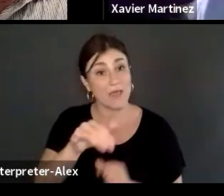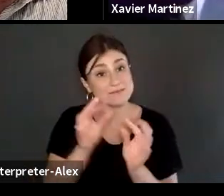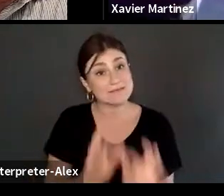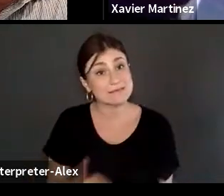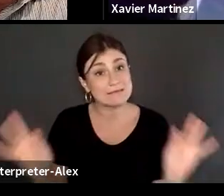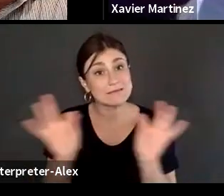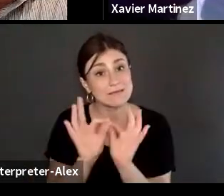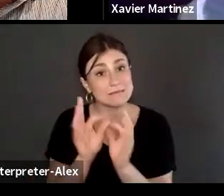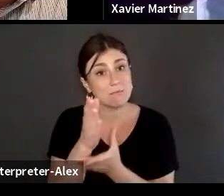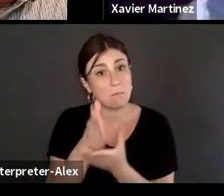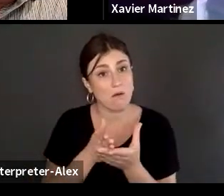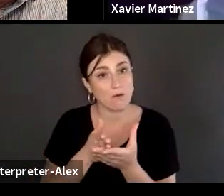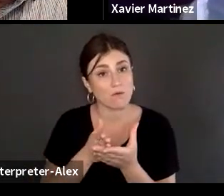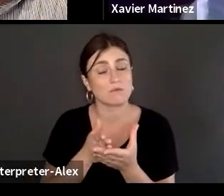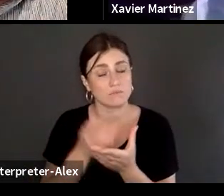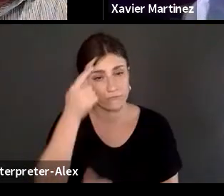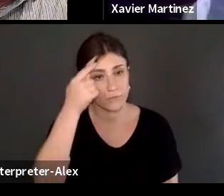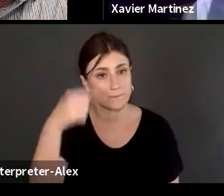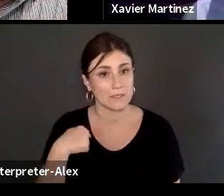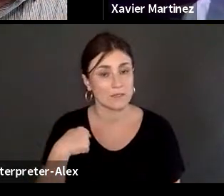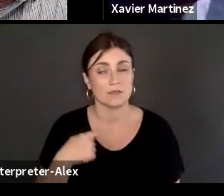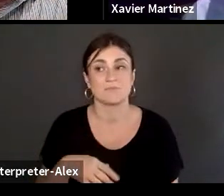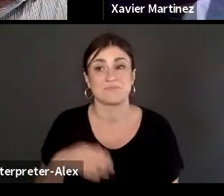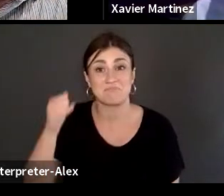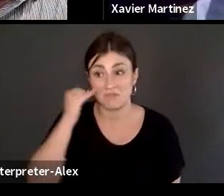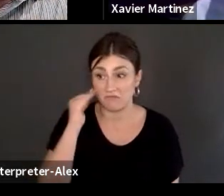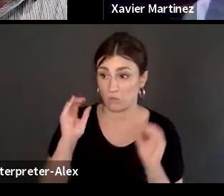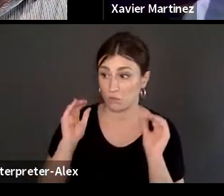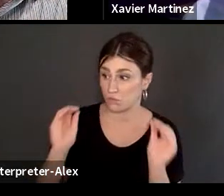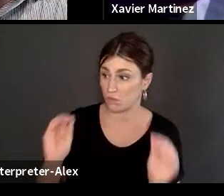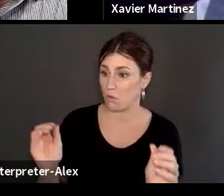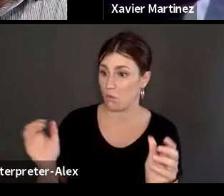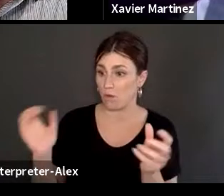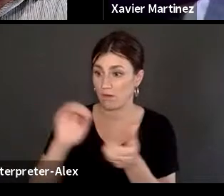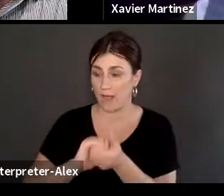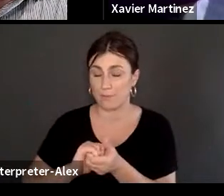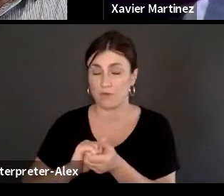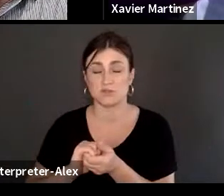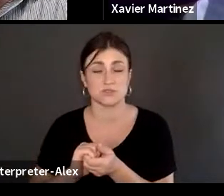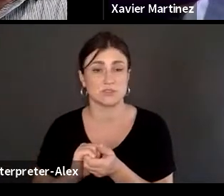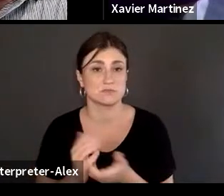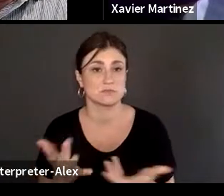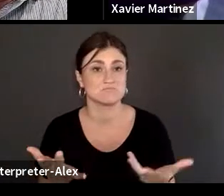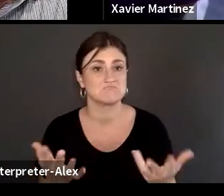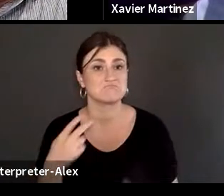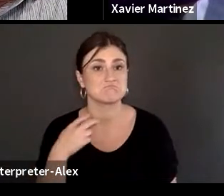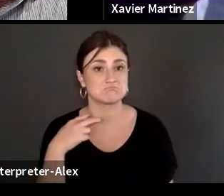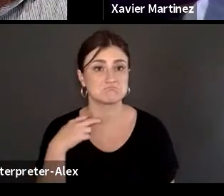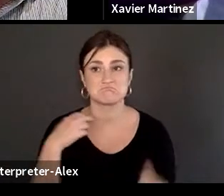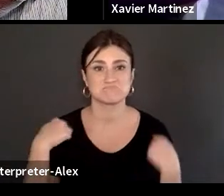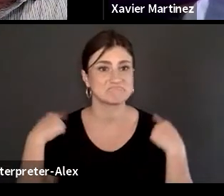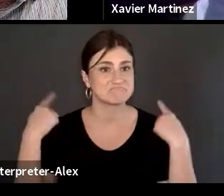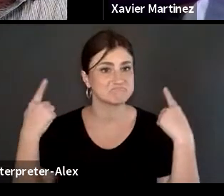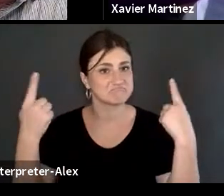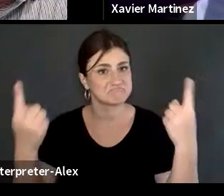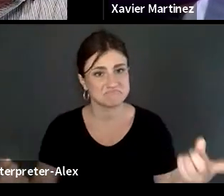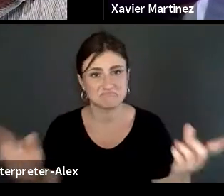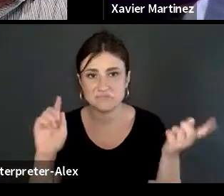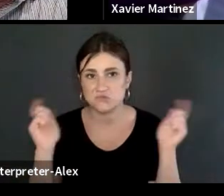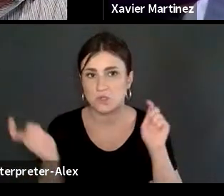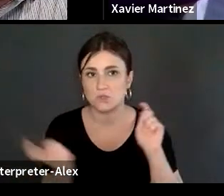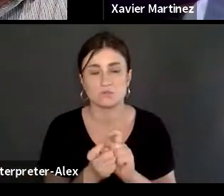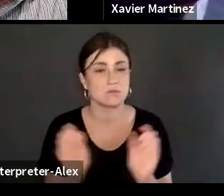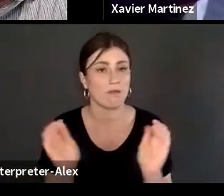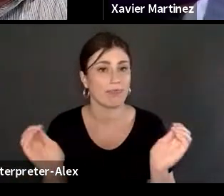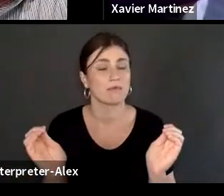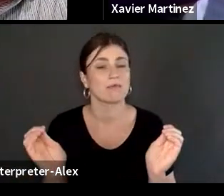component because without the collaboration, we're going to be stuck in the same place we've been for so long. And I see this as a bright